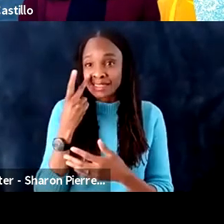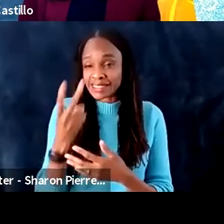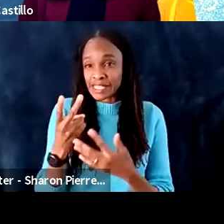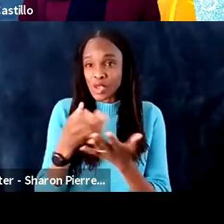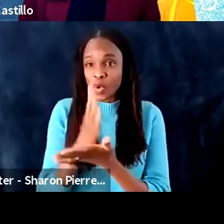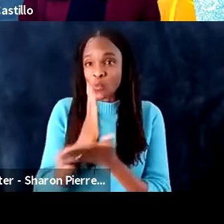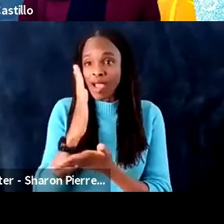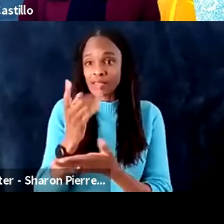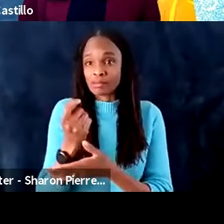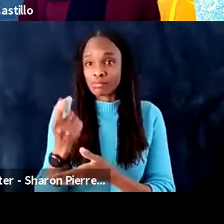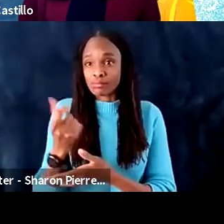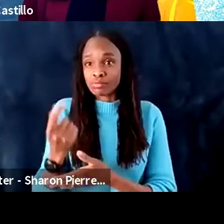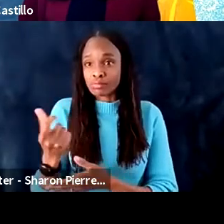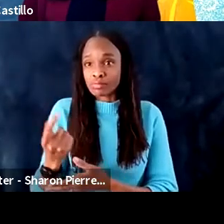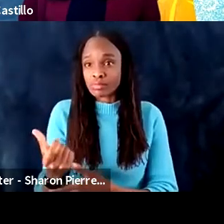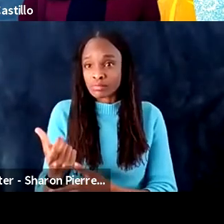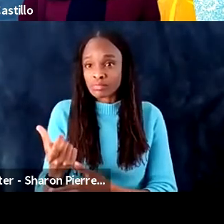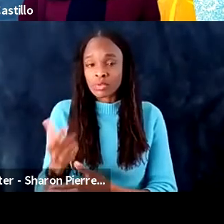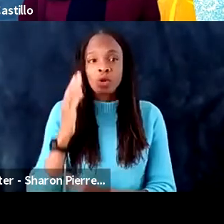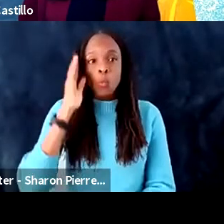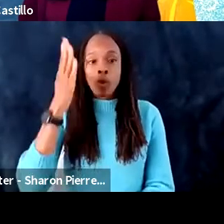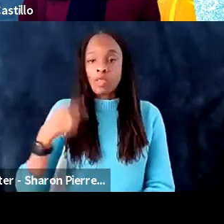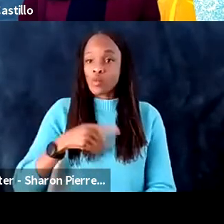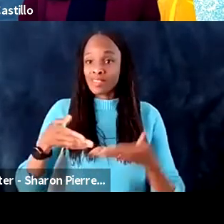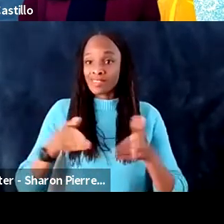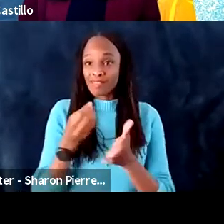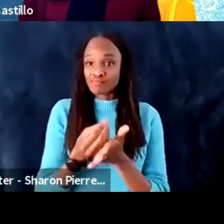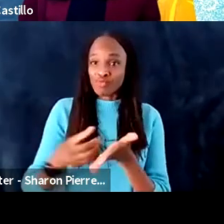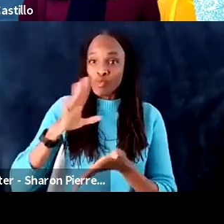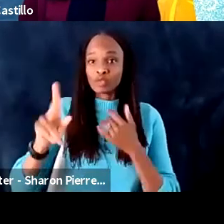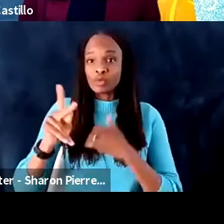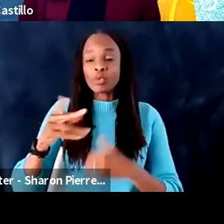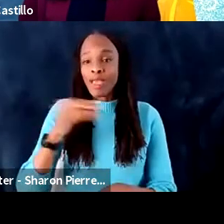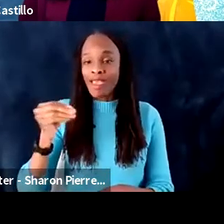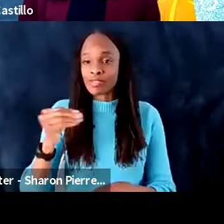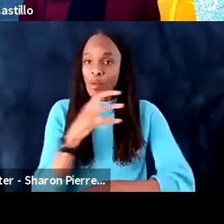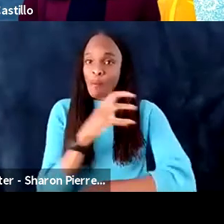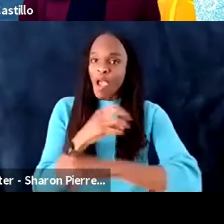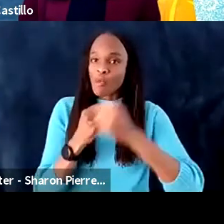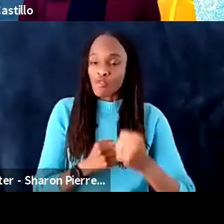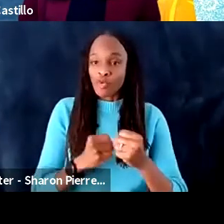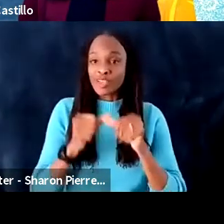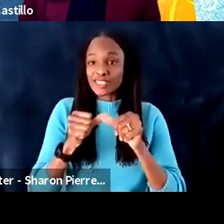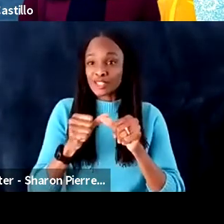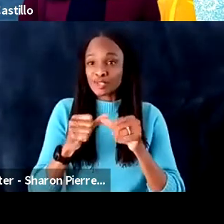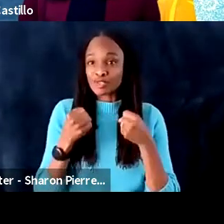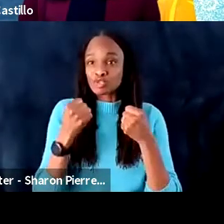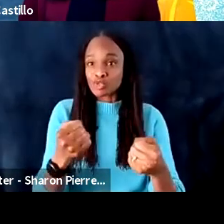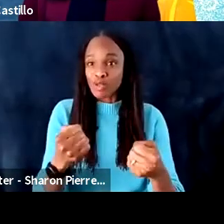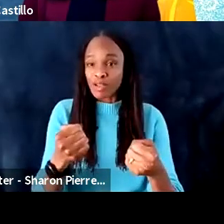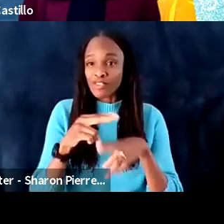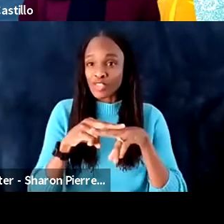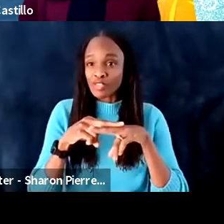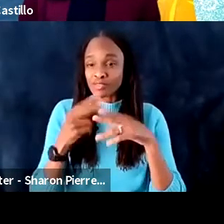be chipped away? And are we going to let the wealthy and the powerful, you know, continue to drive the train? Or are we going to be